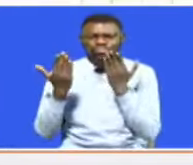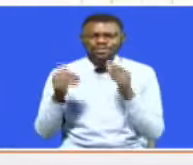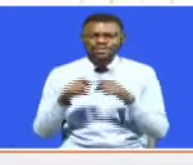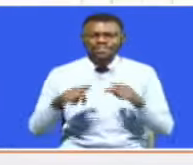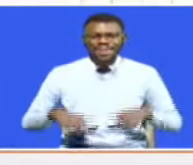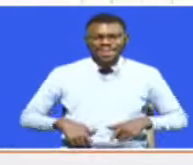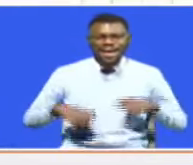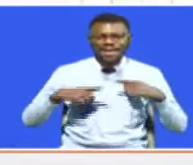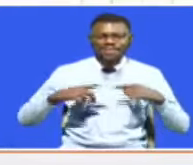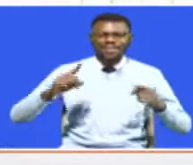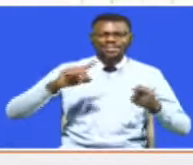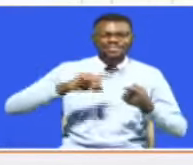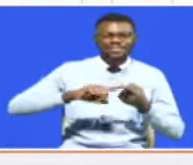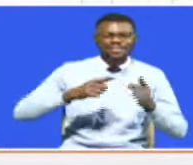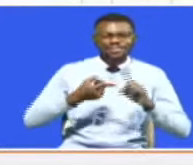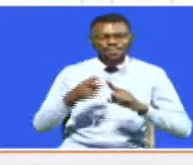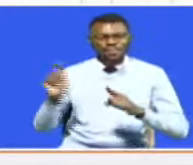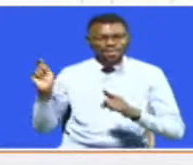for Kenyans,